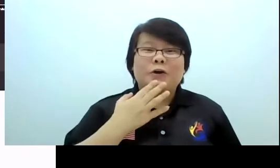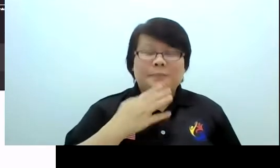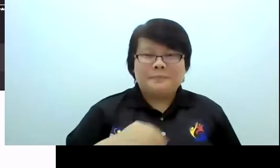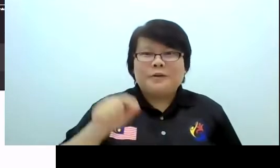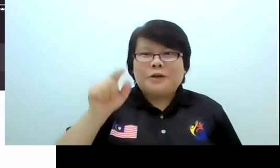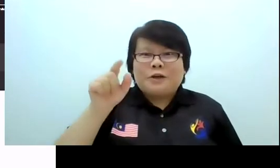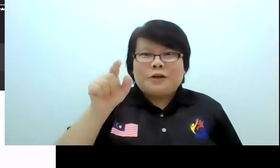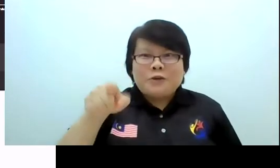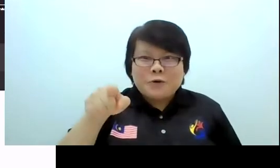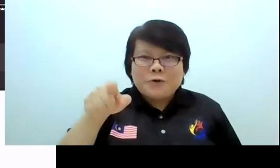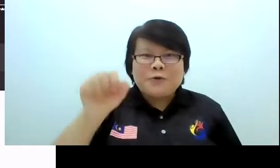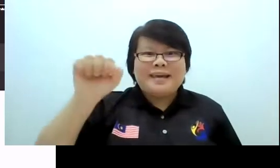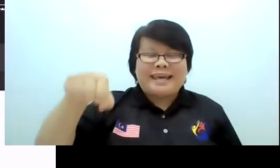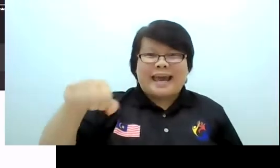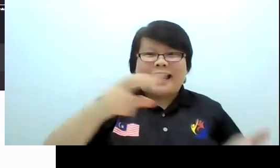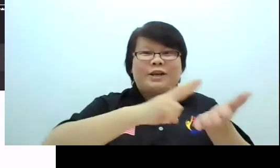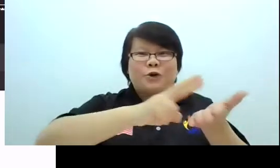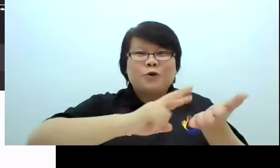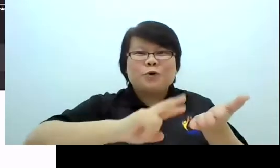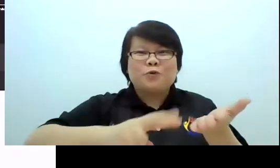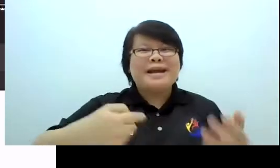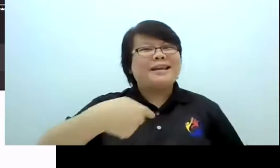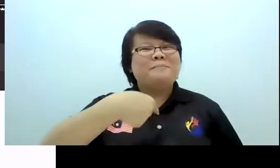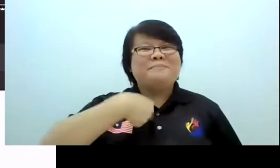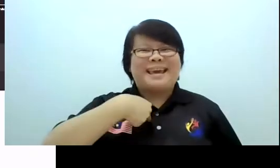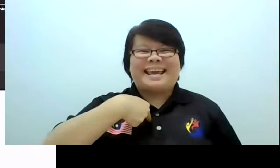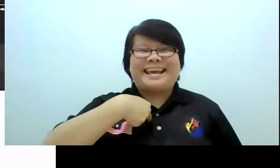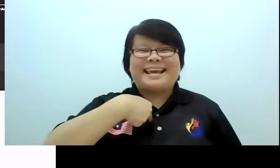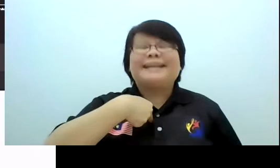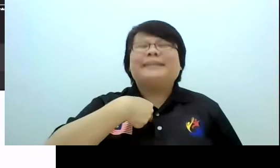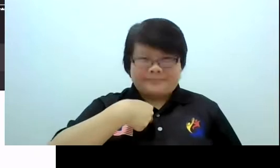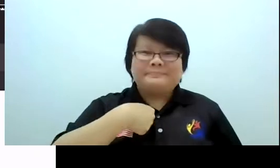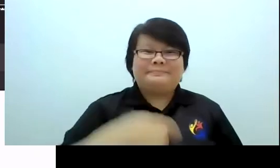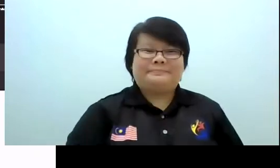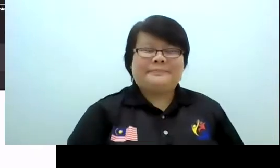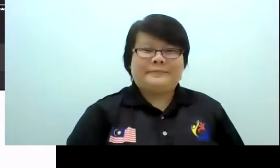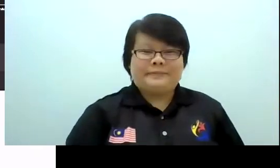color. You can read me.